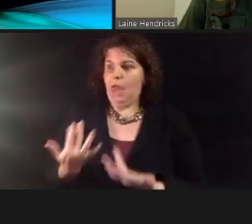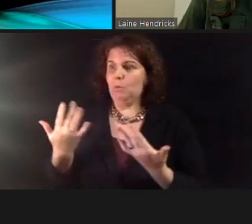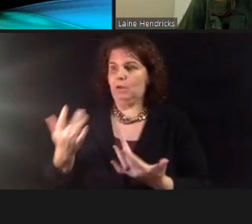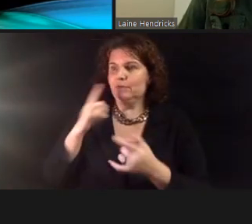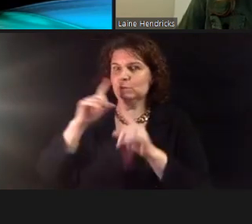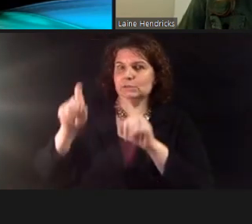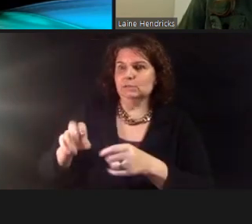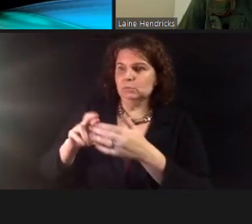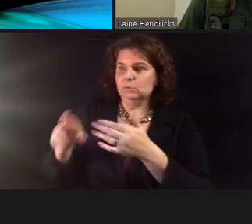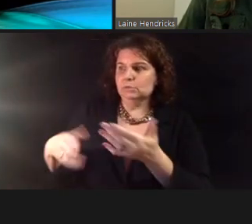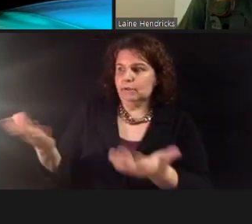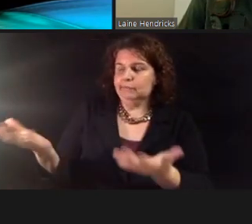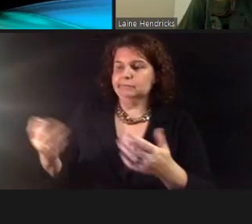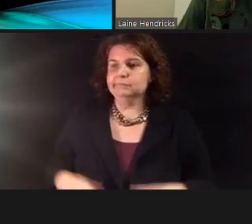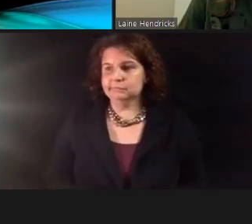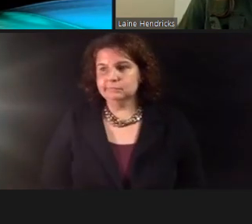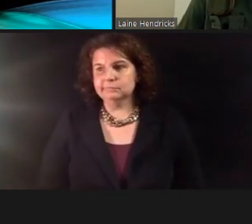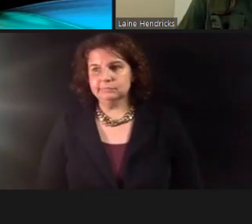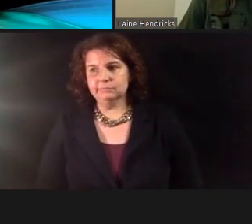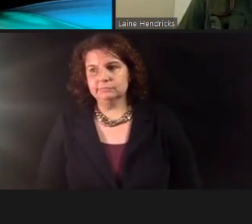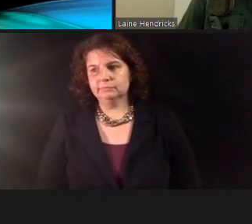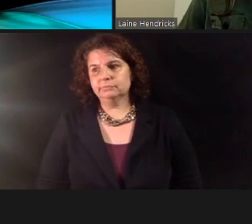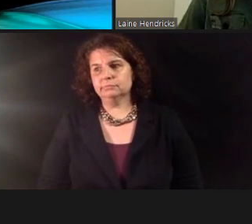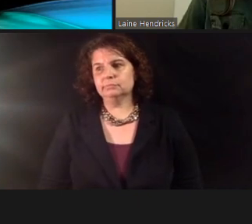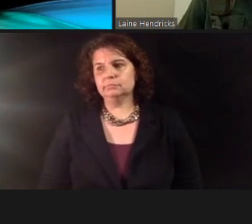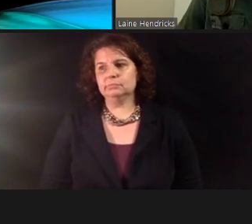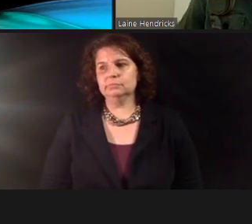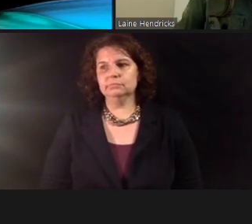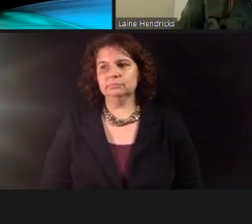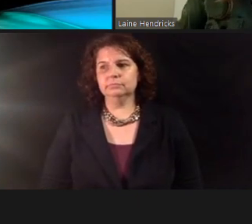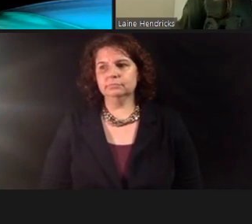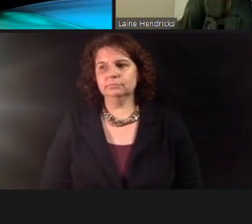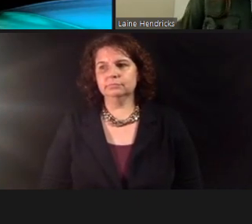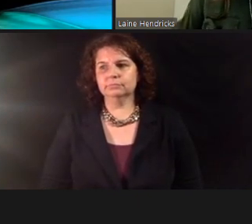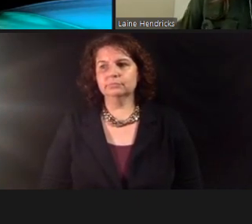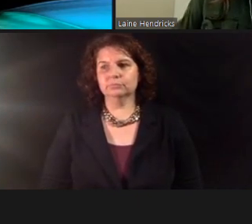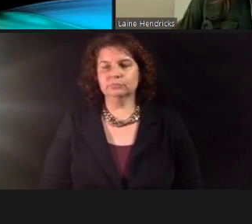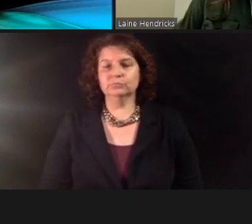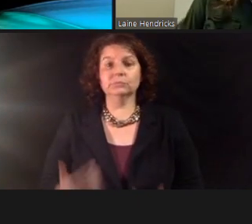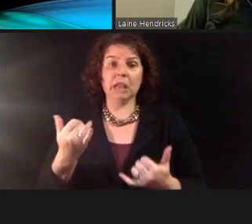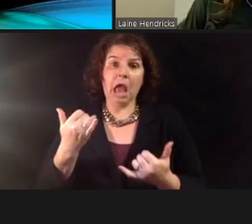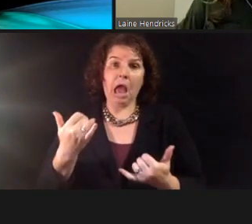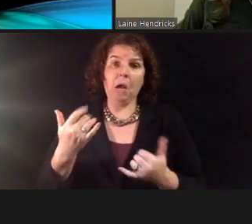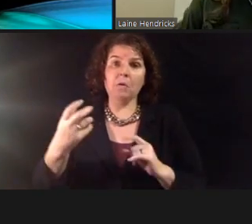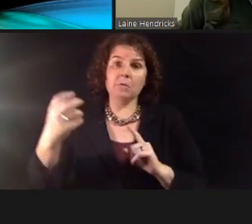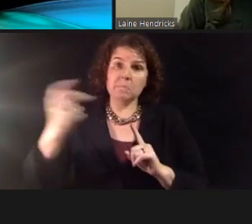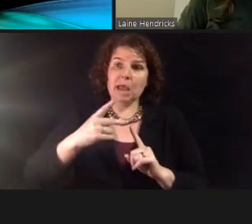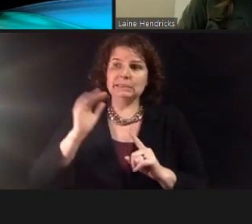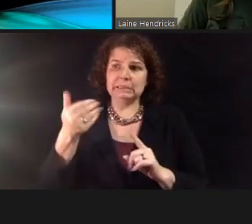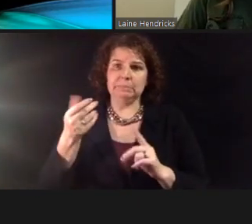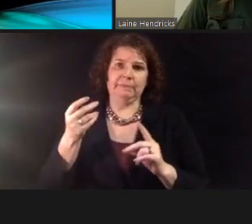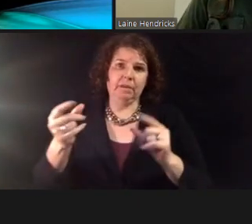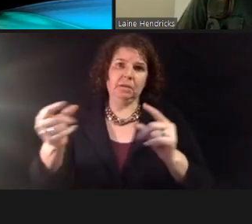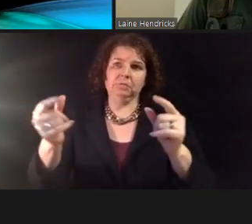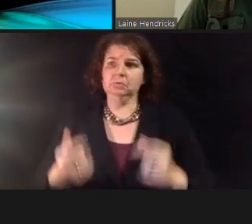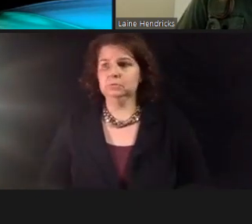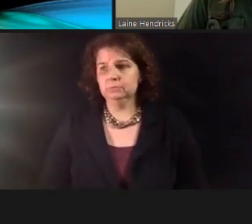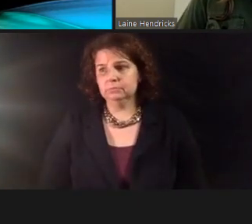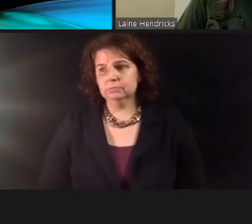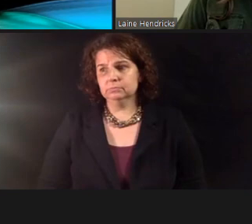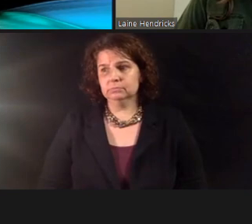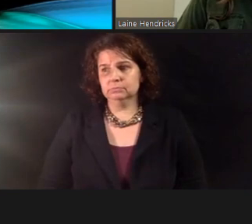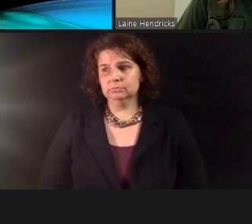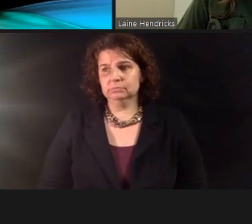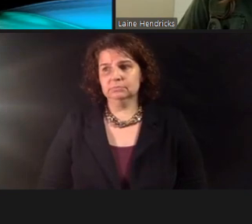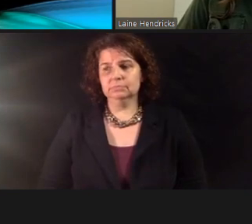seems that turnarounds are getting better, and we're also even in those historically really challenged testing environments like the Quest, and we're